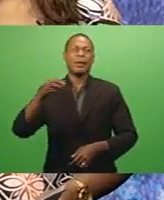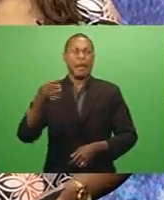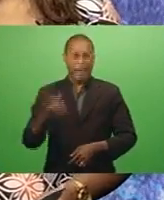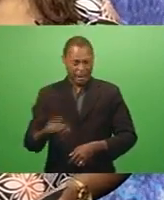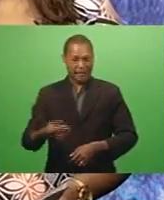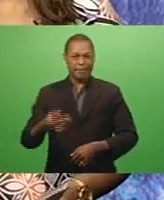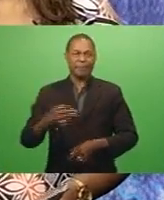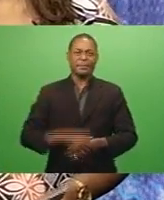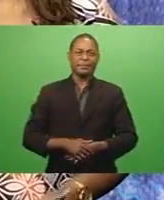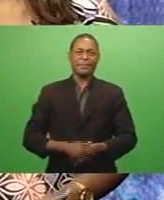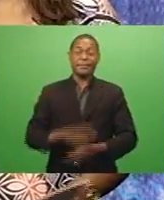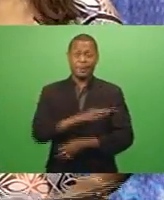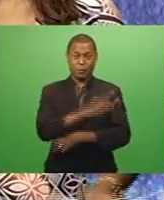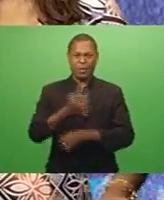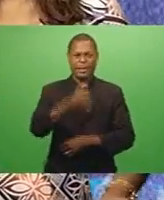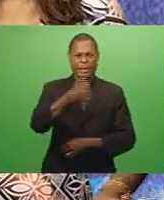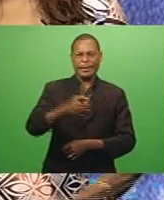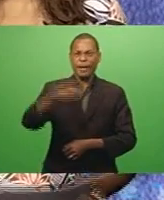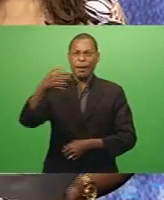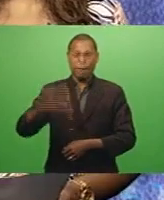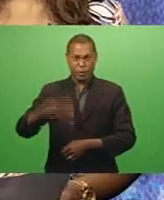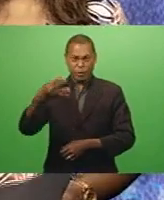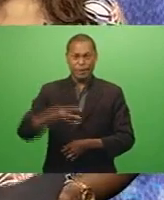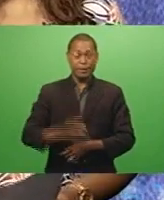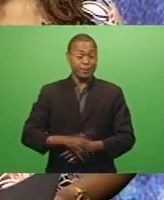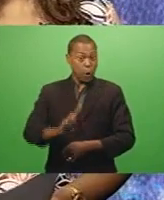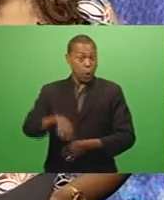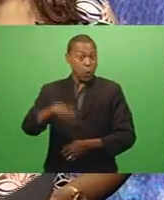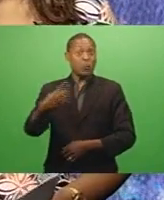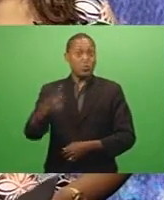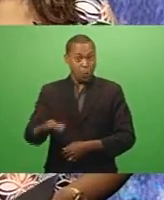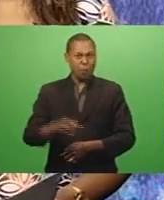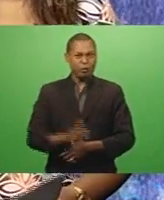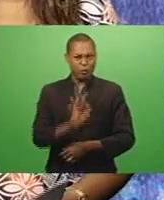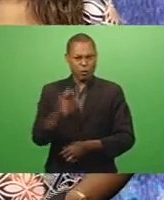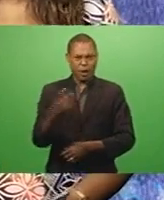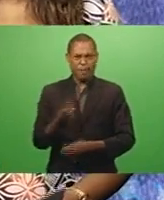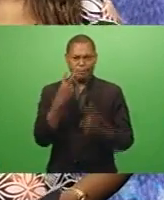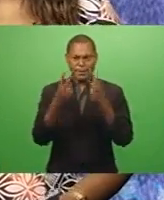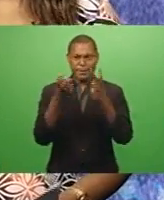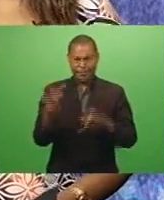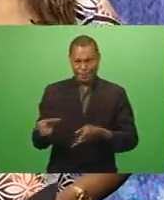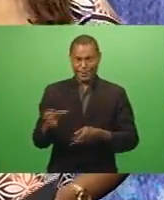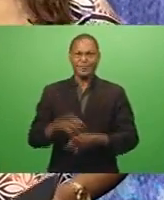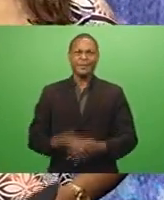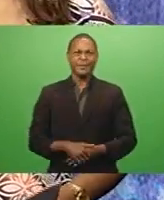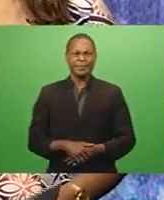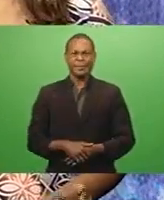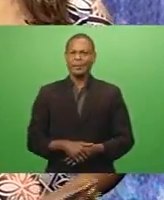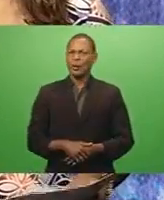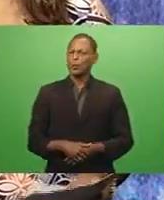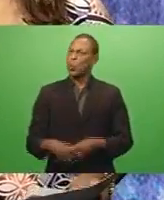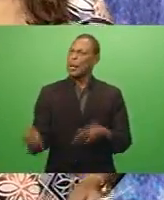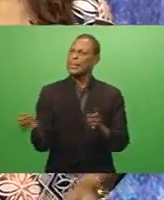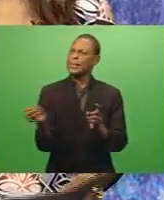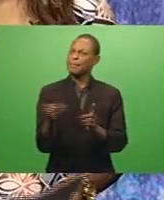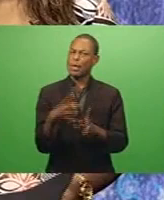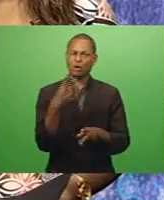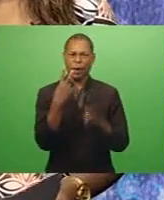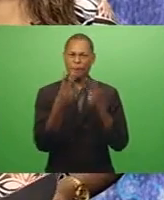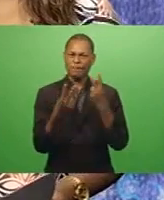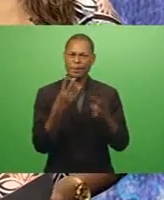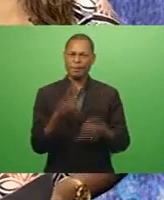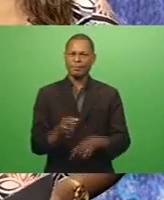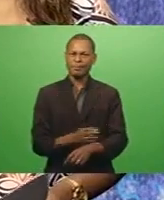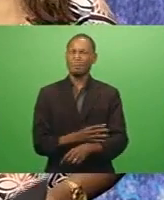at 6:14. Tomorrow, if you're not having visitors over, then do expect a special visitor, and that is